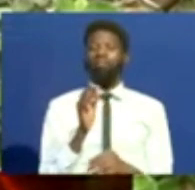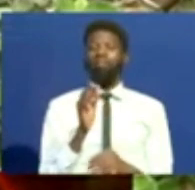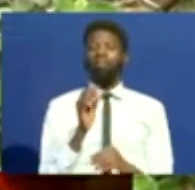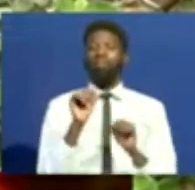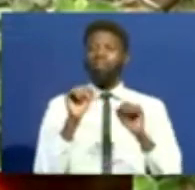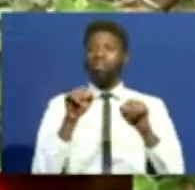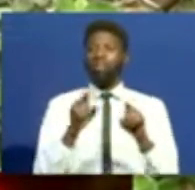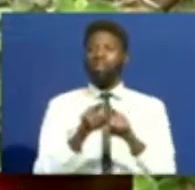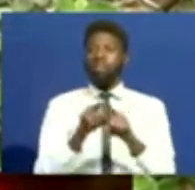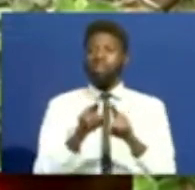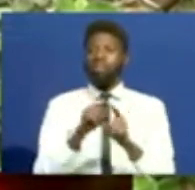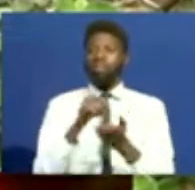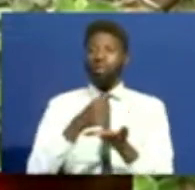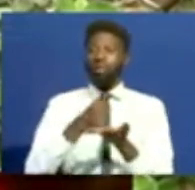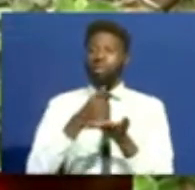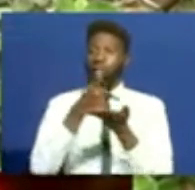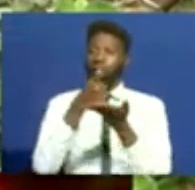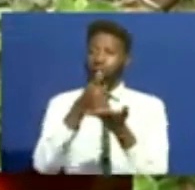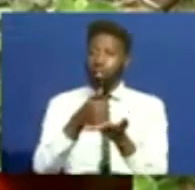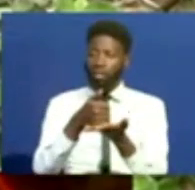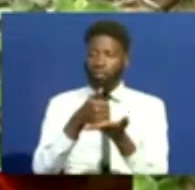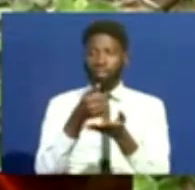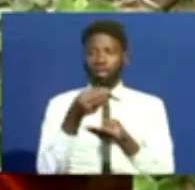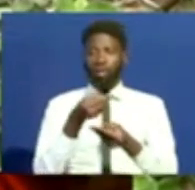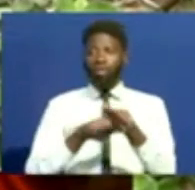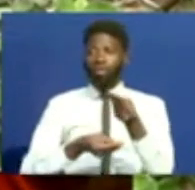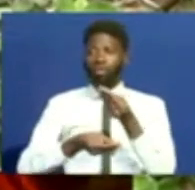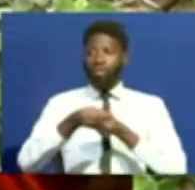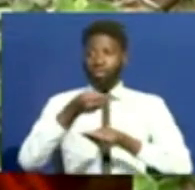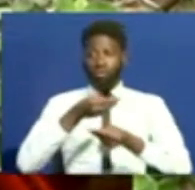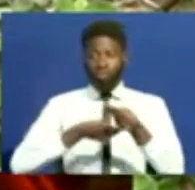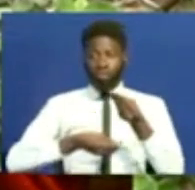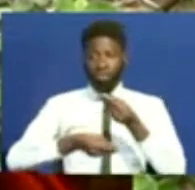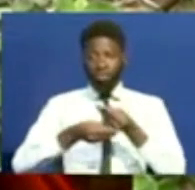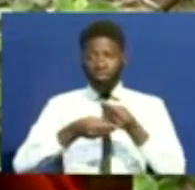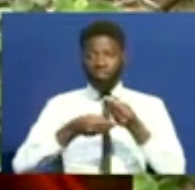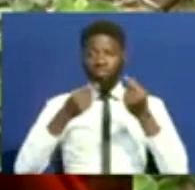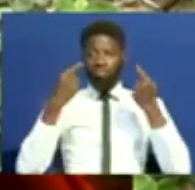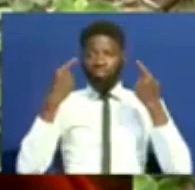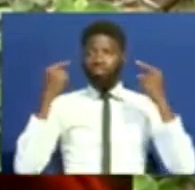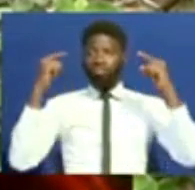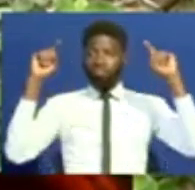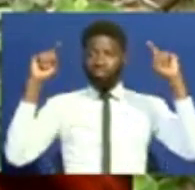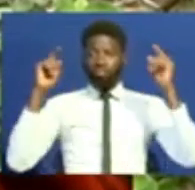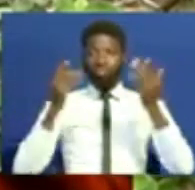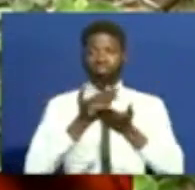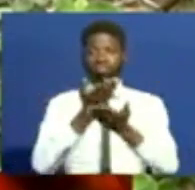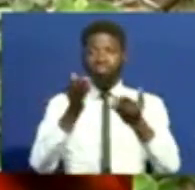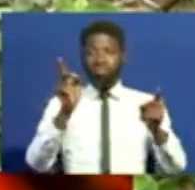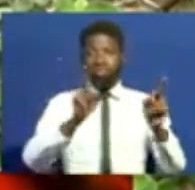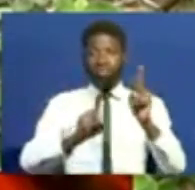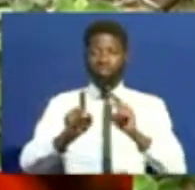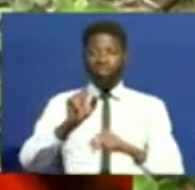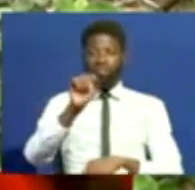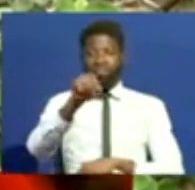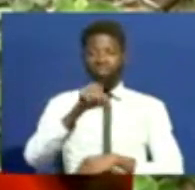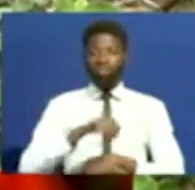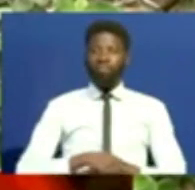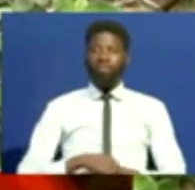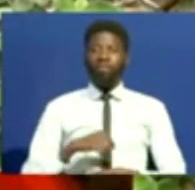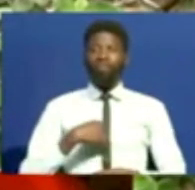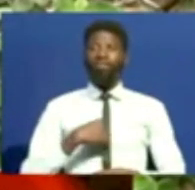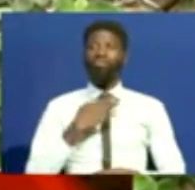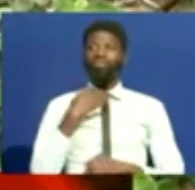result into economic prosperity for the people. Yeah, I want to see the